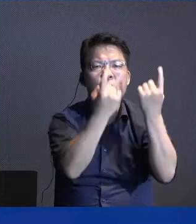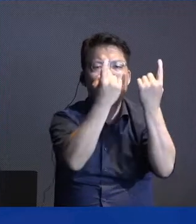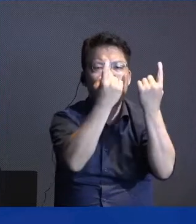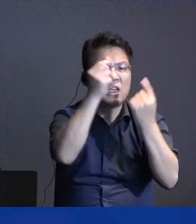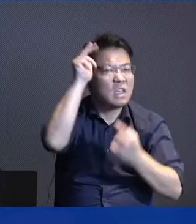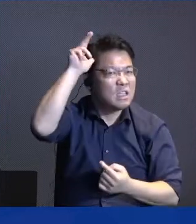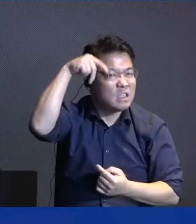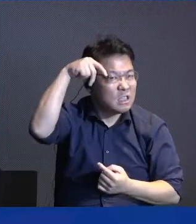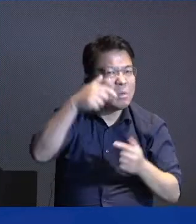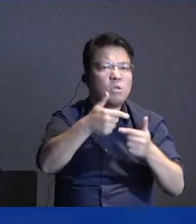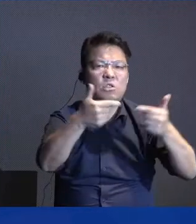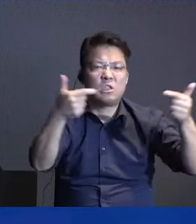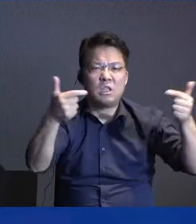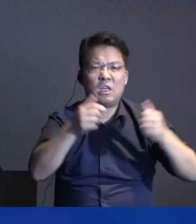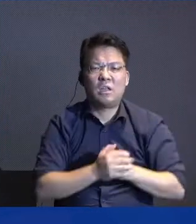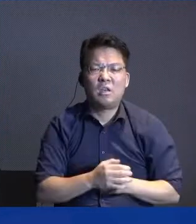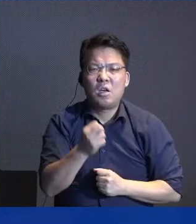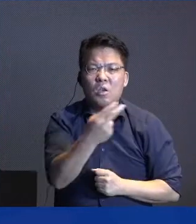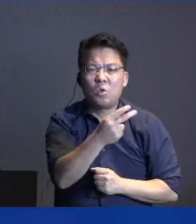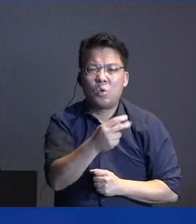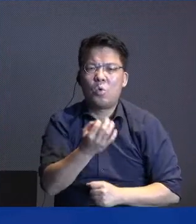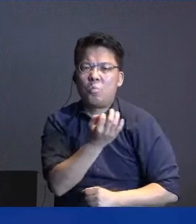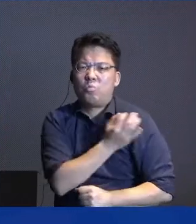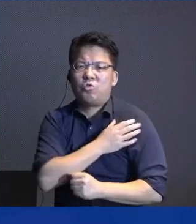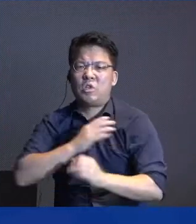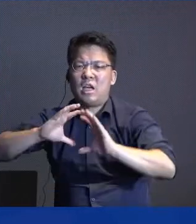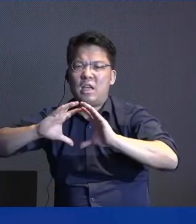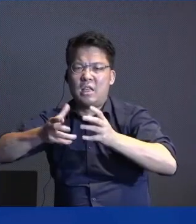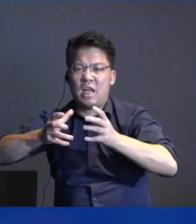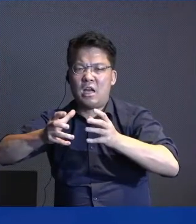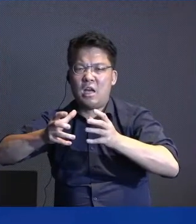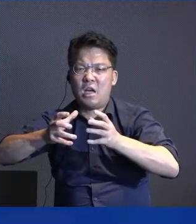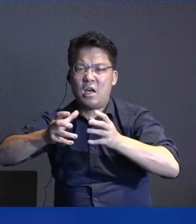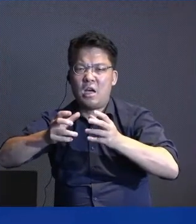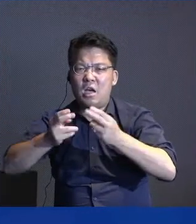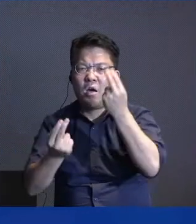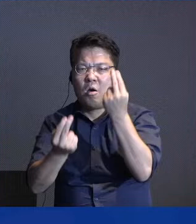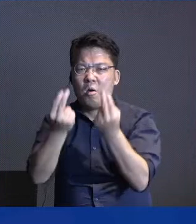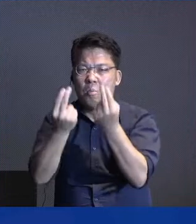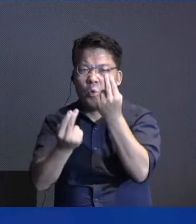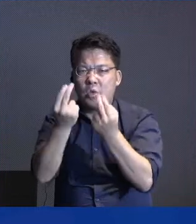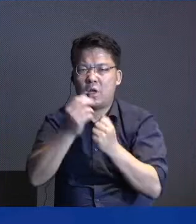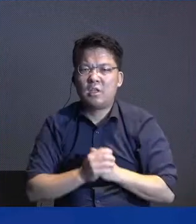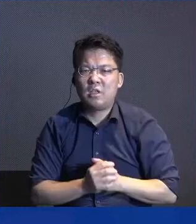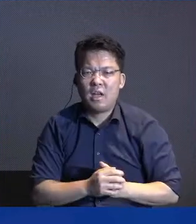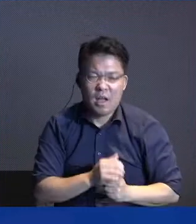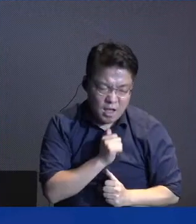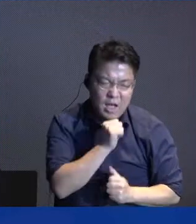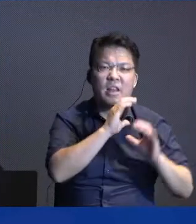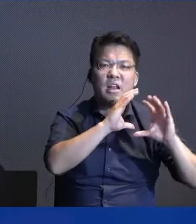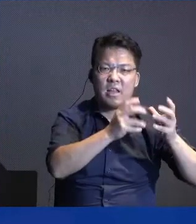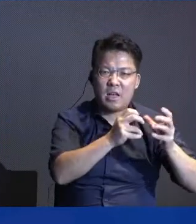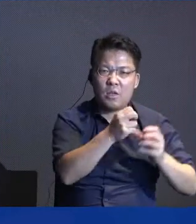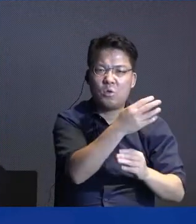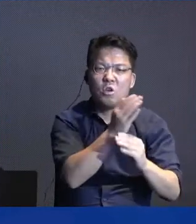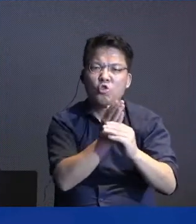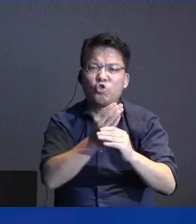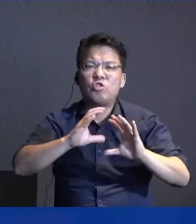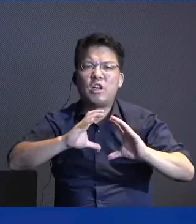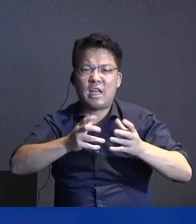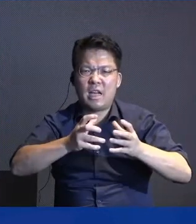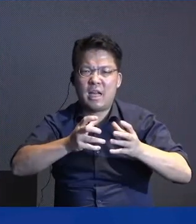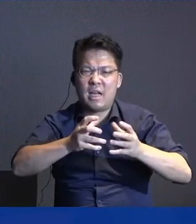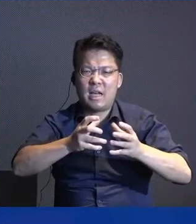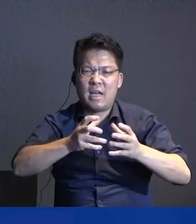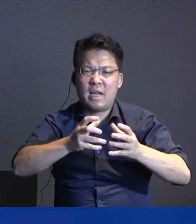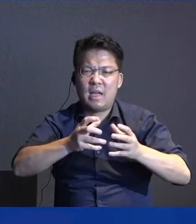And as you can see in this graph, we can see the number of people with dementia in low and middle income countries